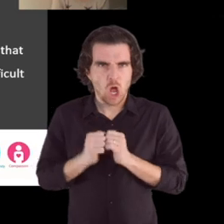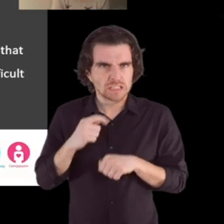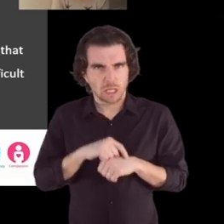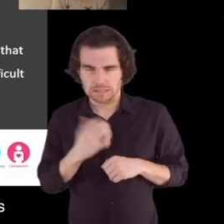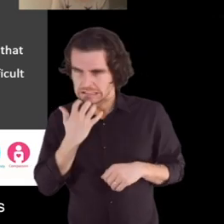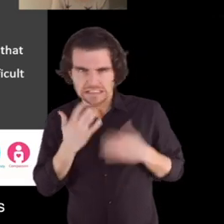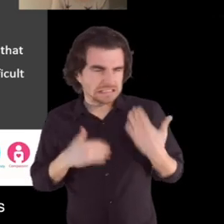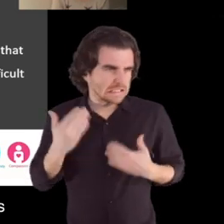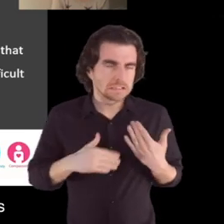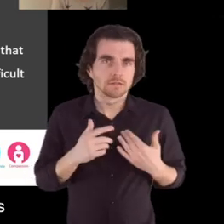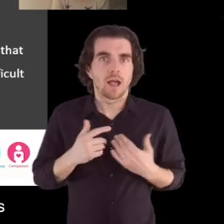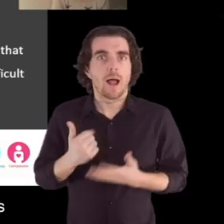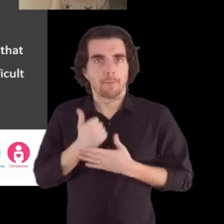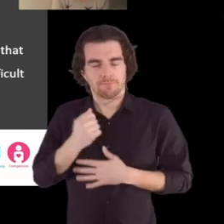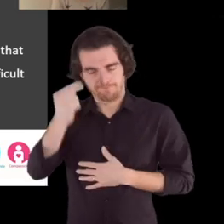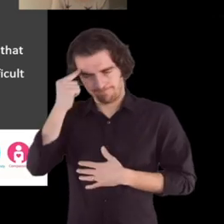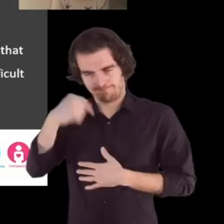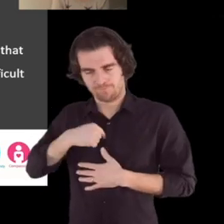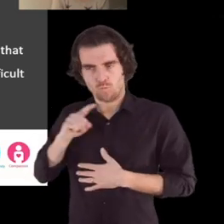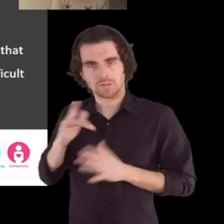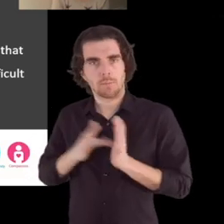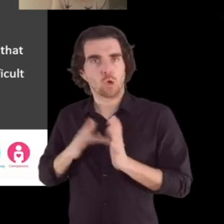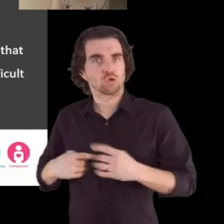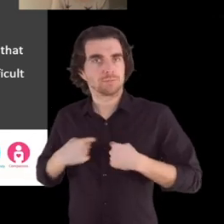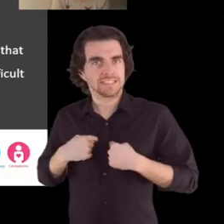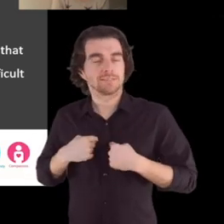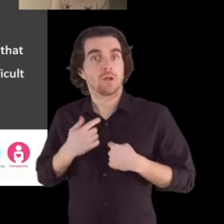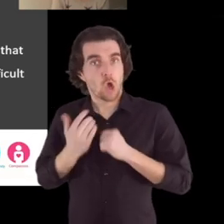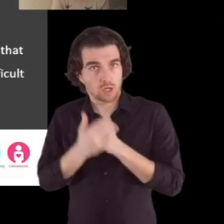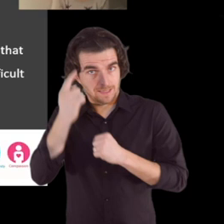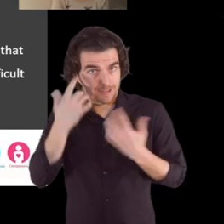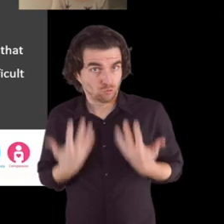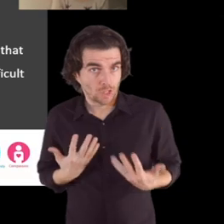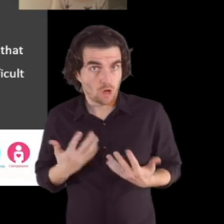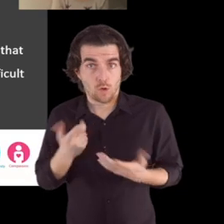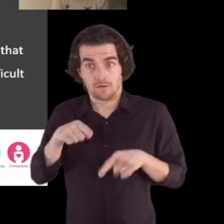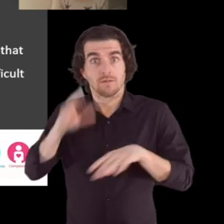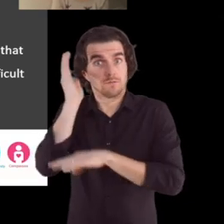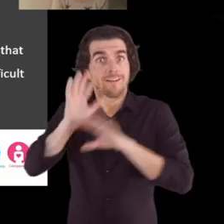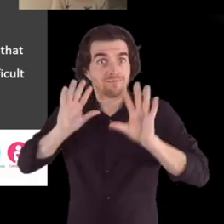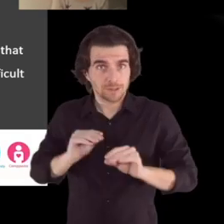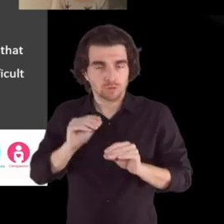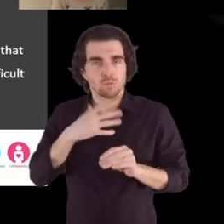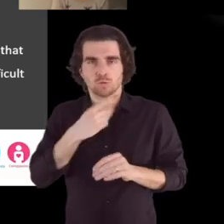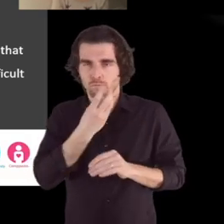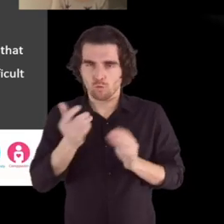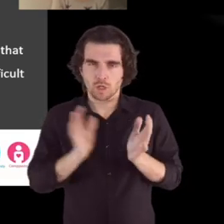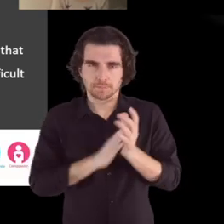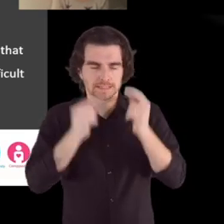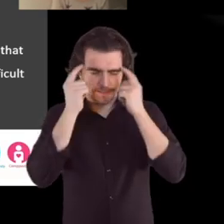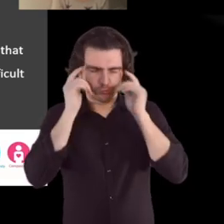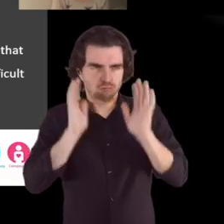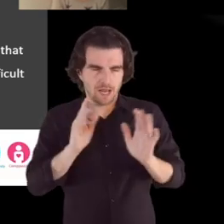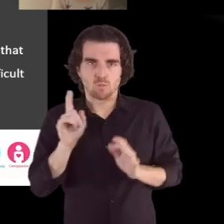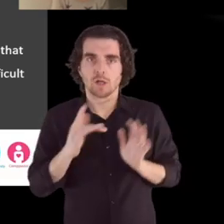doing. And especially on those difficult days, that can be really helpful. So I would advise you, and I really encourage you to do it either now or at the end of this